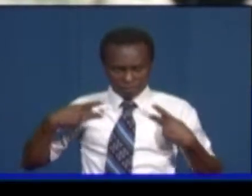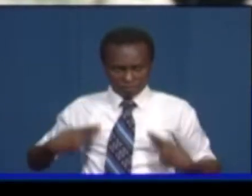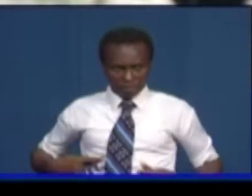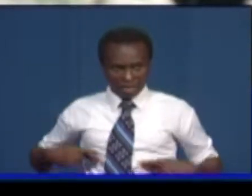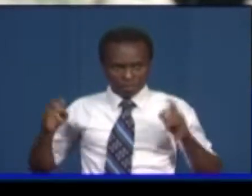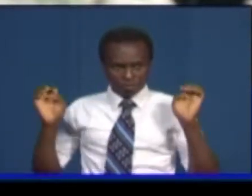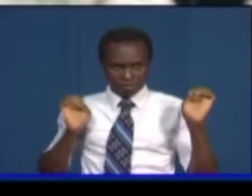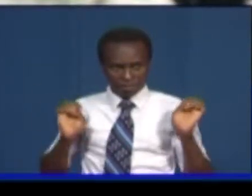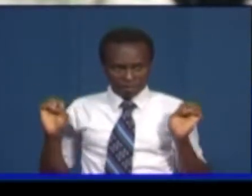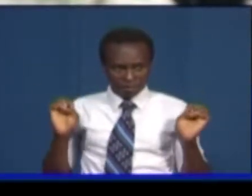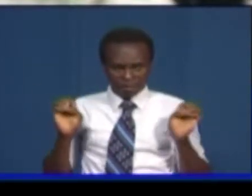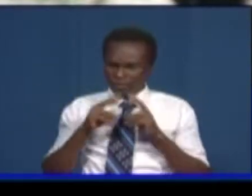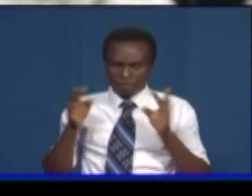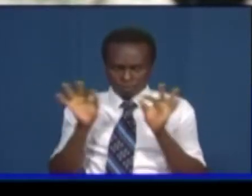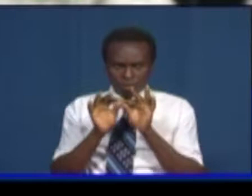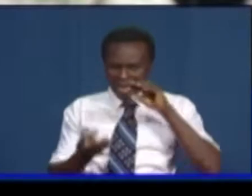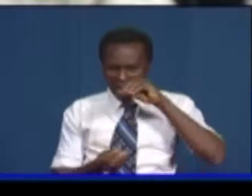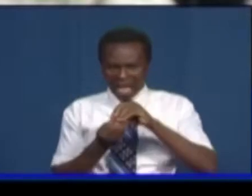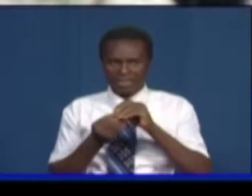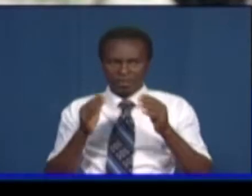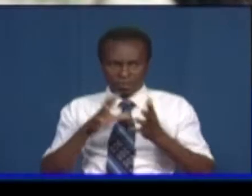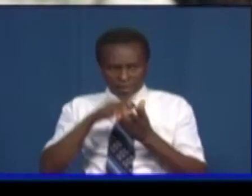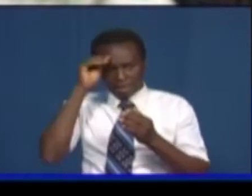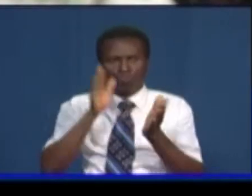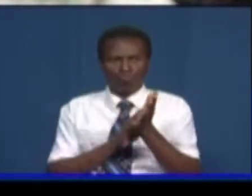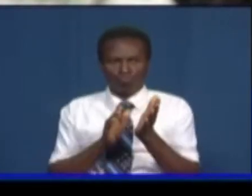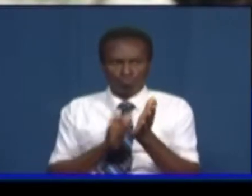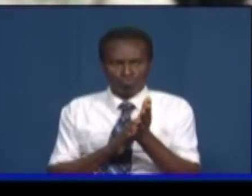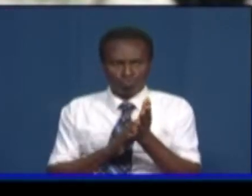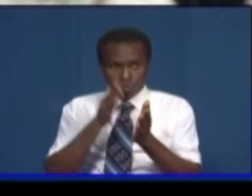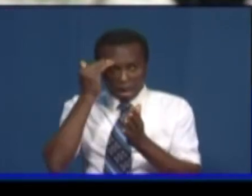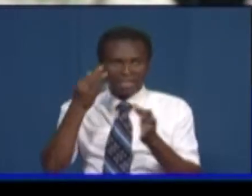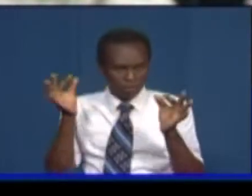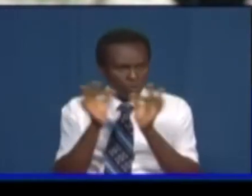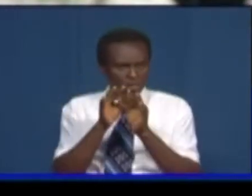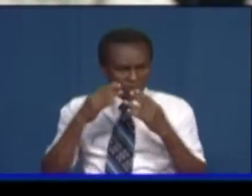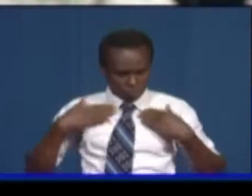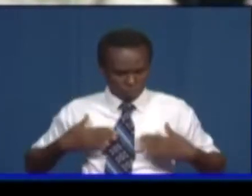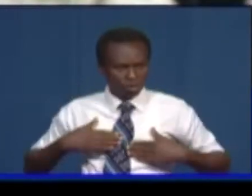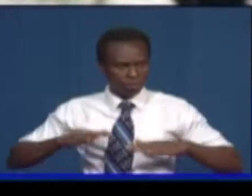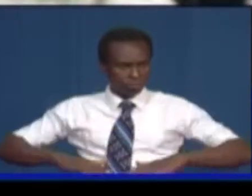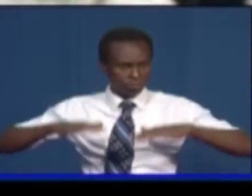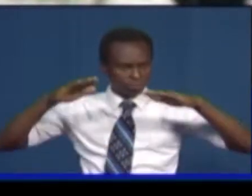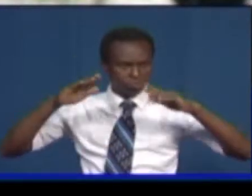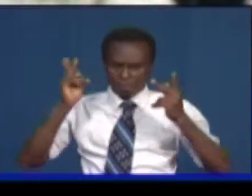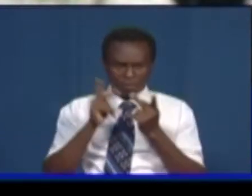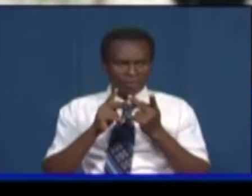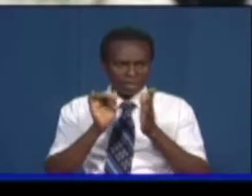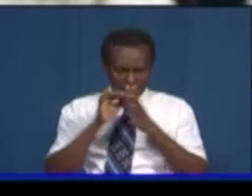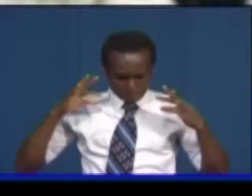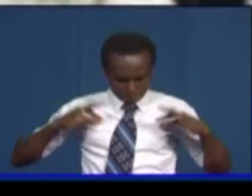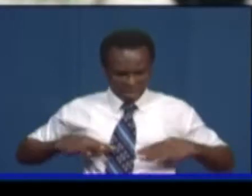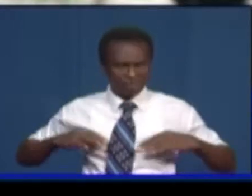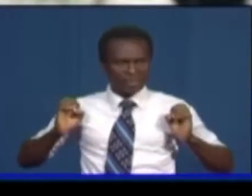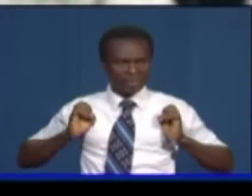activities. Some of them go like, I'm not interested in sports and all of that, but it's very important. It helps you yourself,